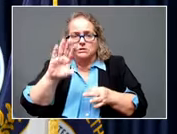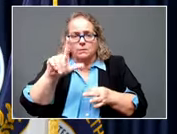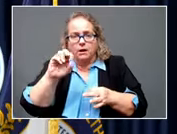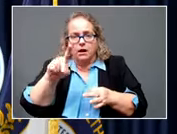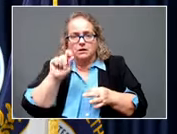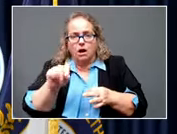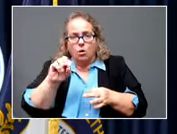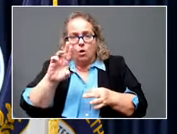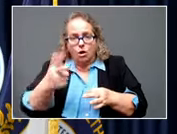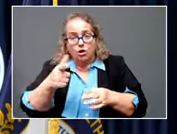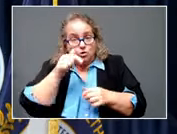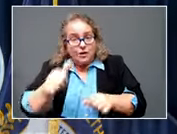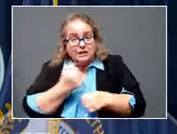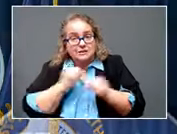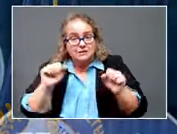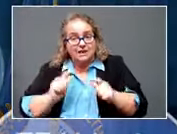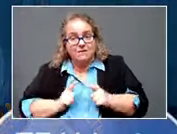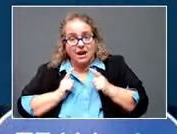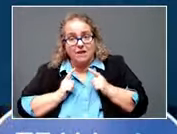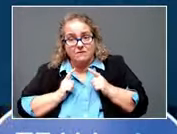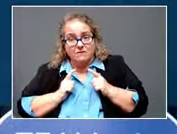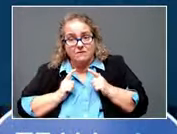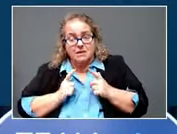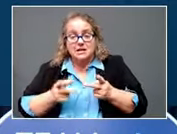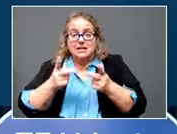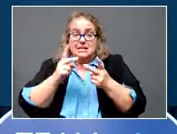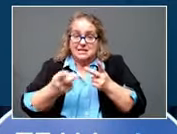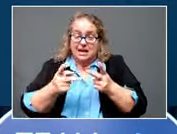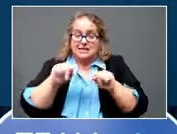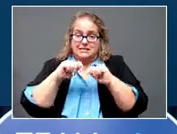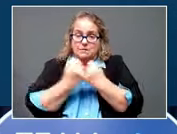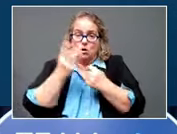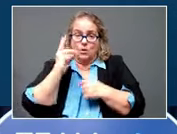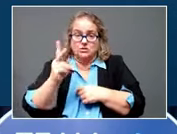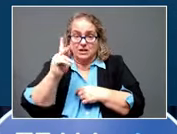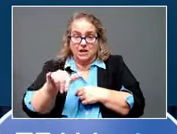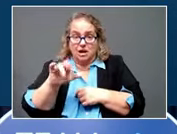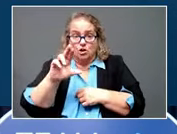life. Second, you can still contribute to the Team Western Kentucky Relief Fund at